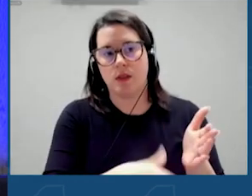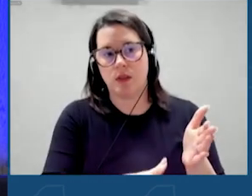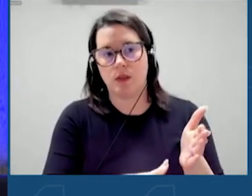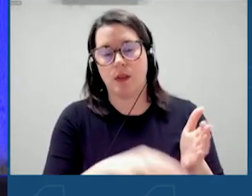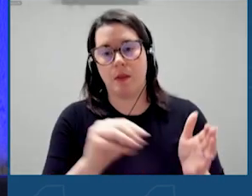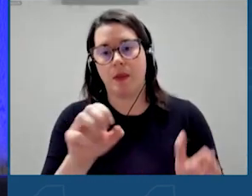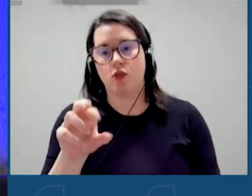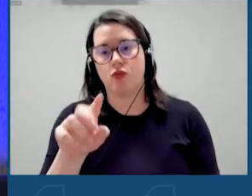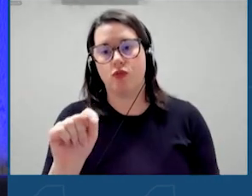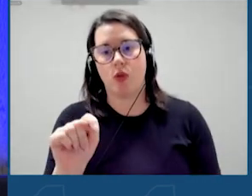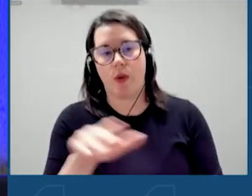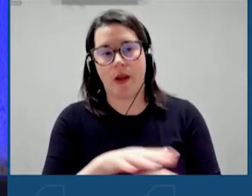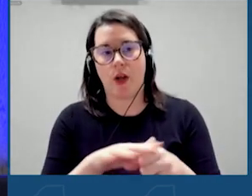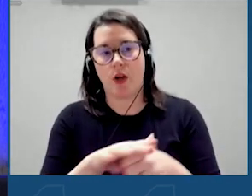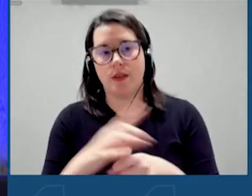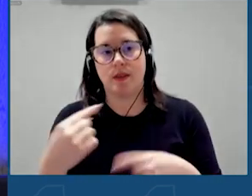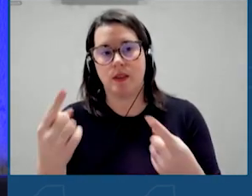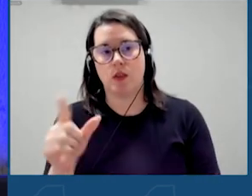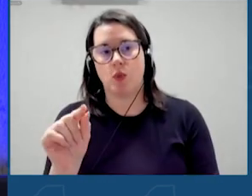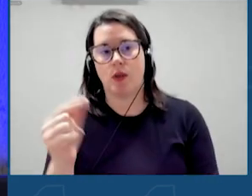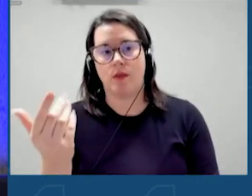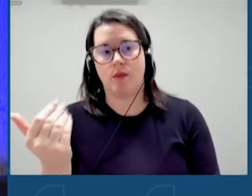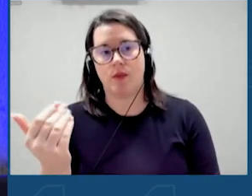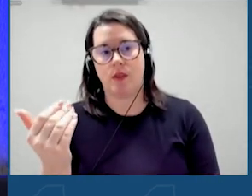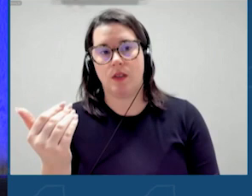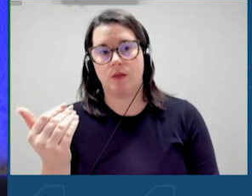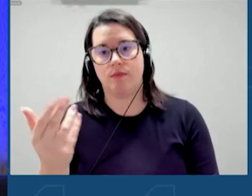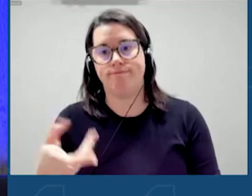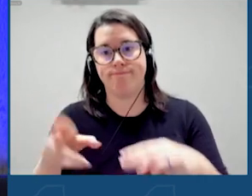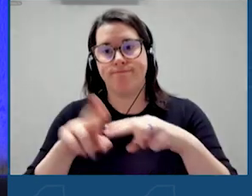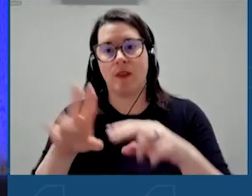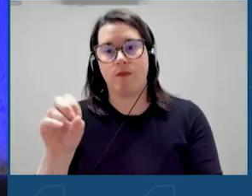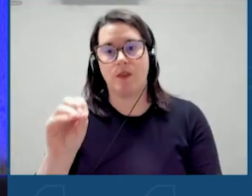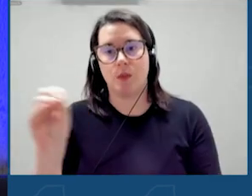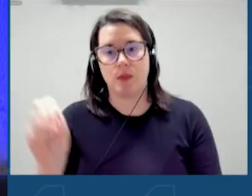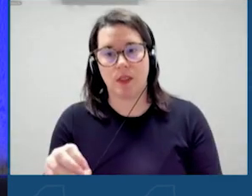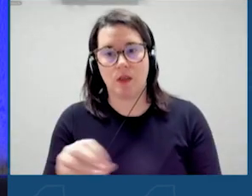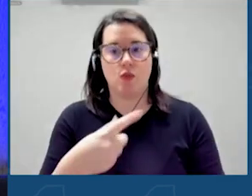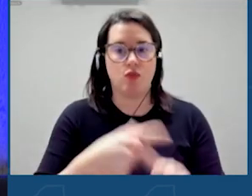since 2015, home prices are up 50%, rents are up 30%.